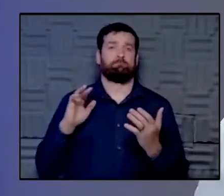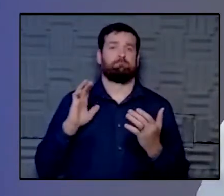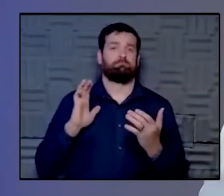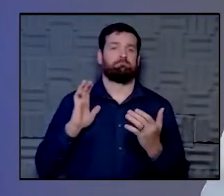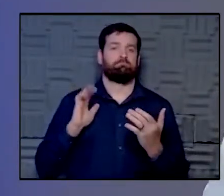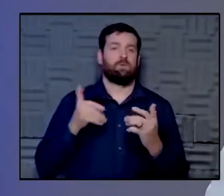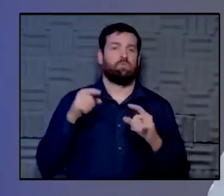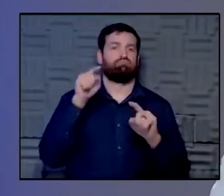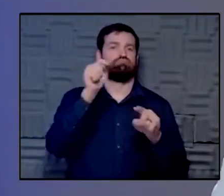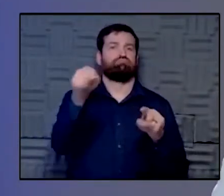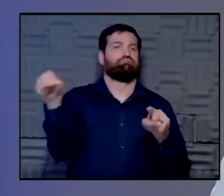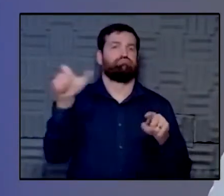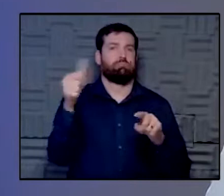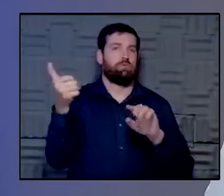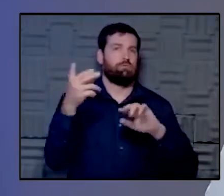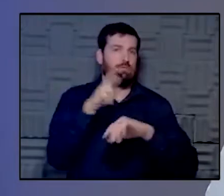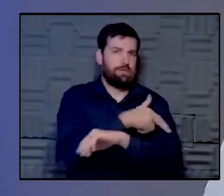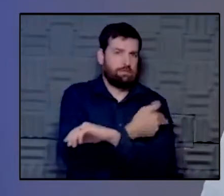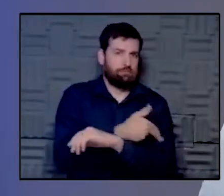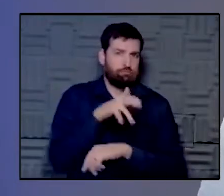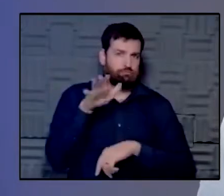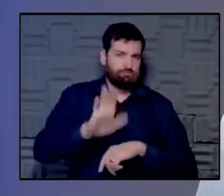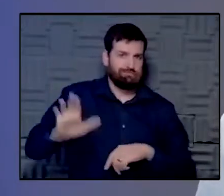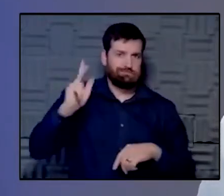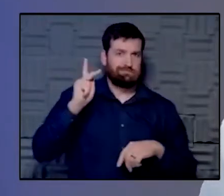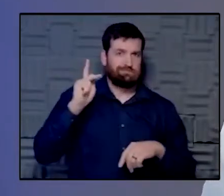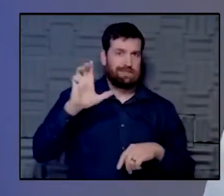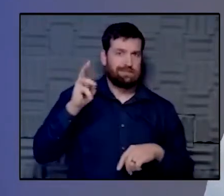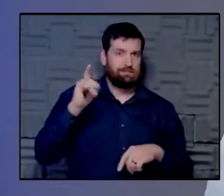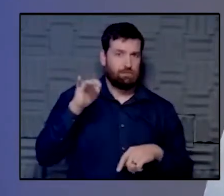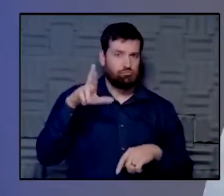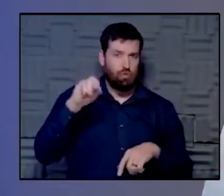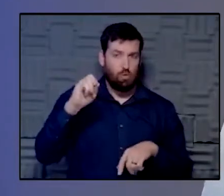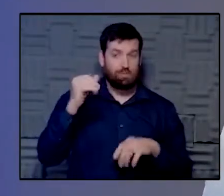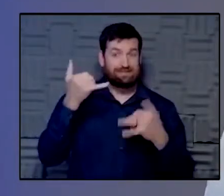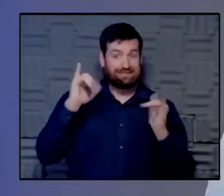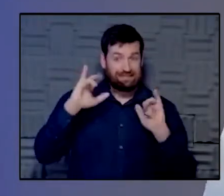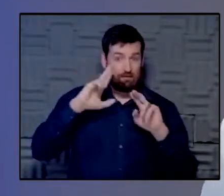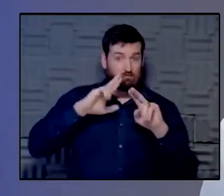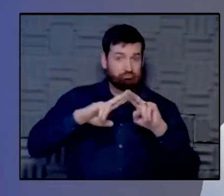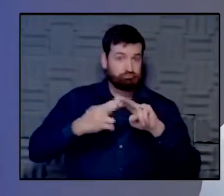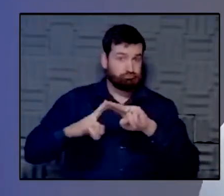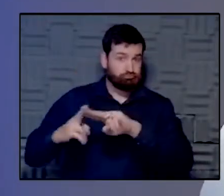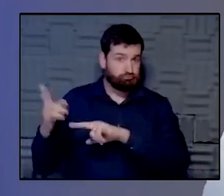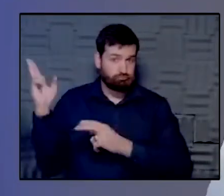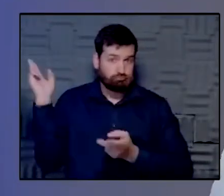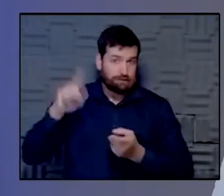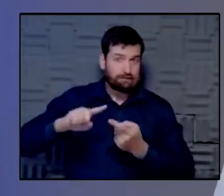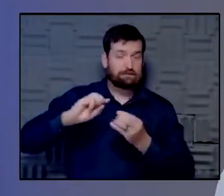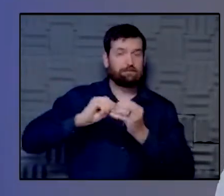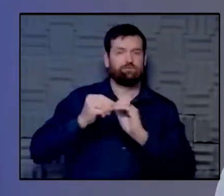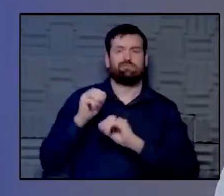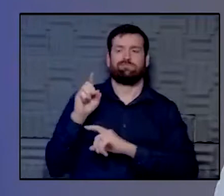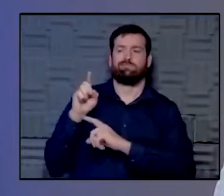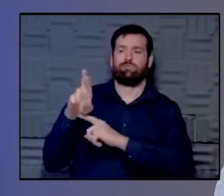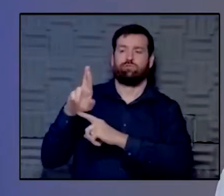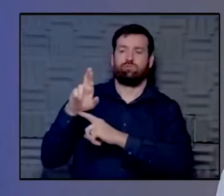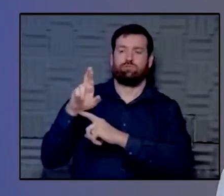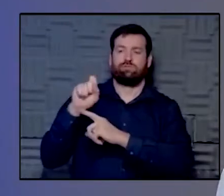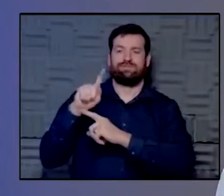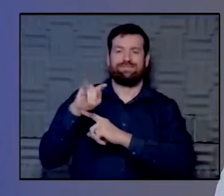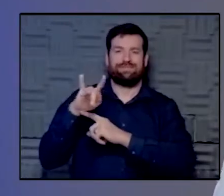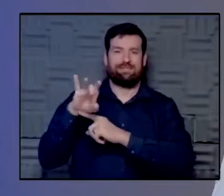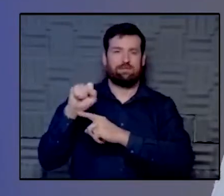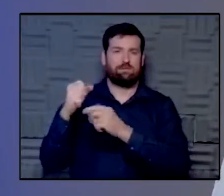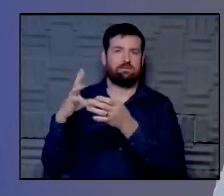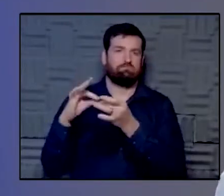colleagues and other hospitals around the metro area can continue to see lower counts. We know that Dr. Stites had talked about the CMO call we